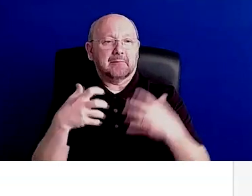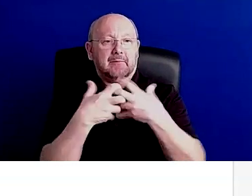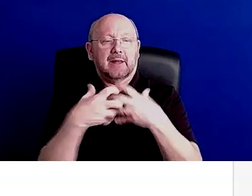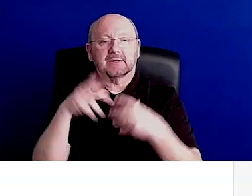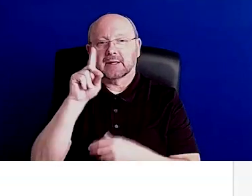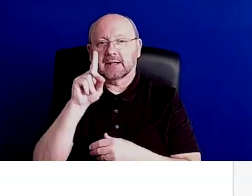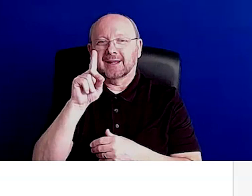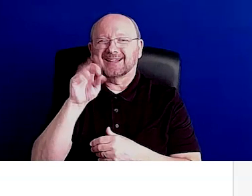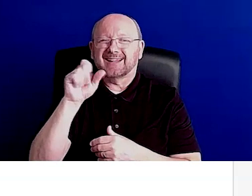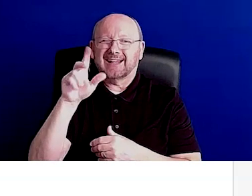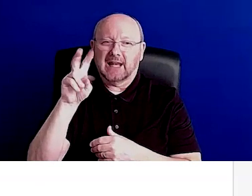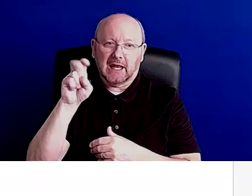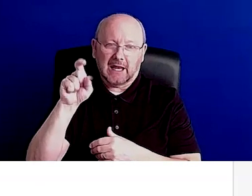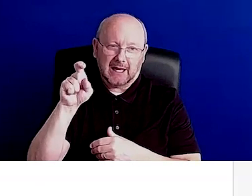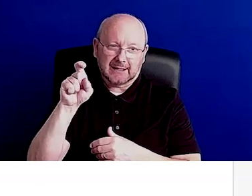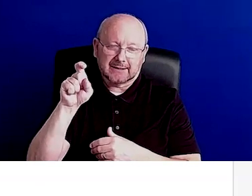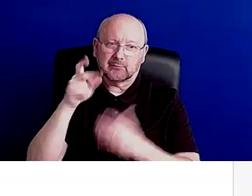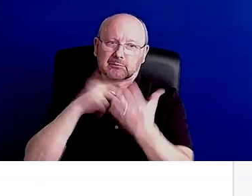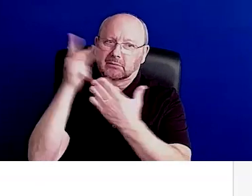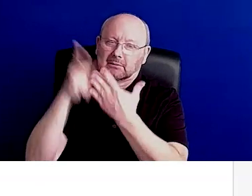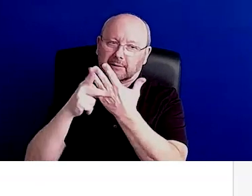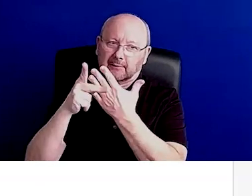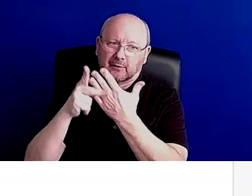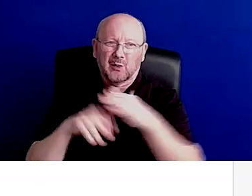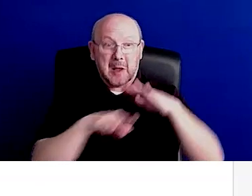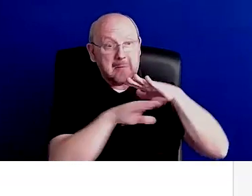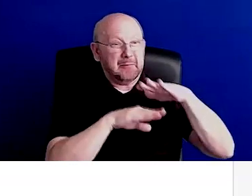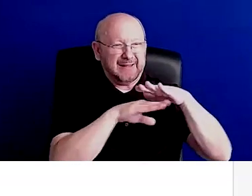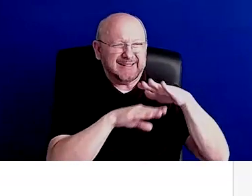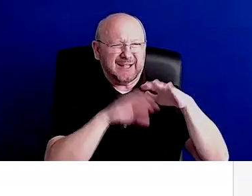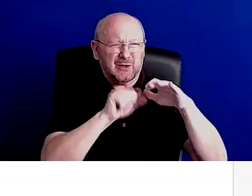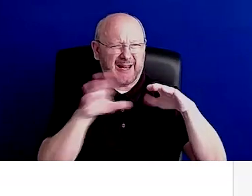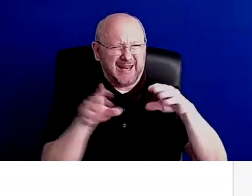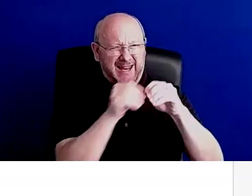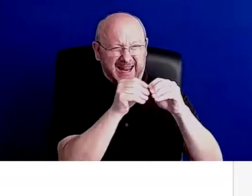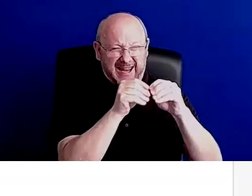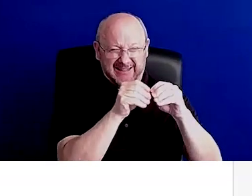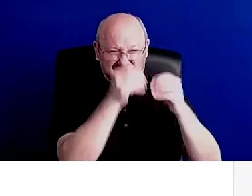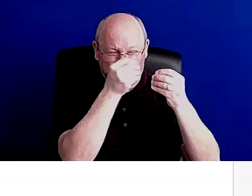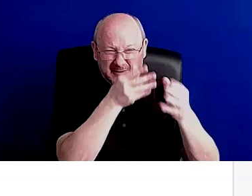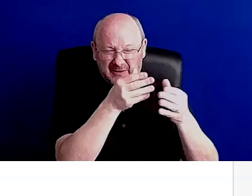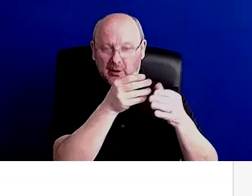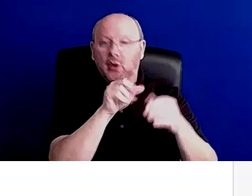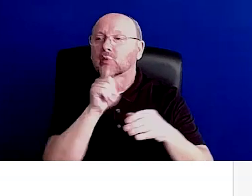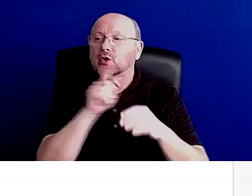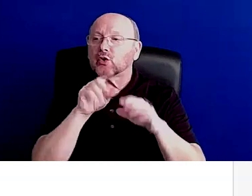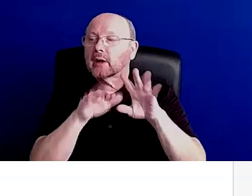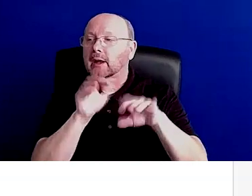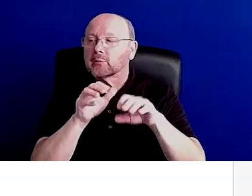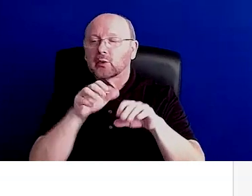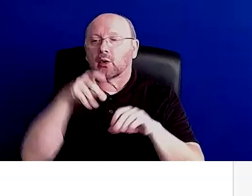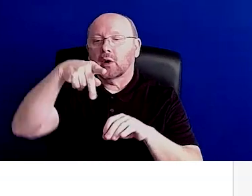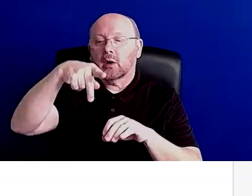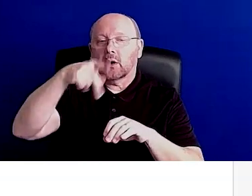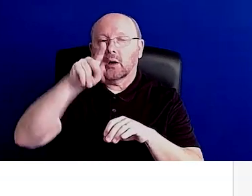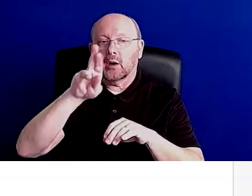put as much information as you want into the basic version. So you But can, you're just typing it in the what? In the message box? in the prompt field, there will be a